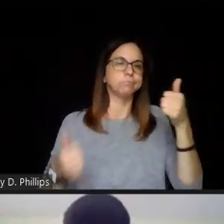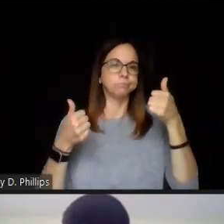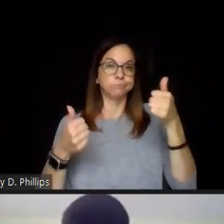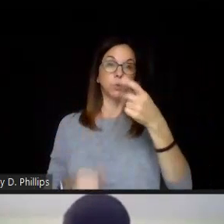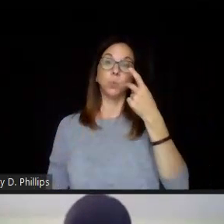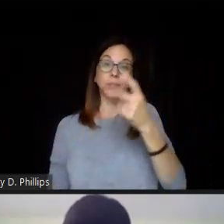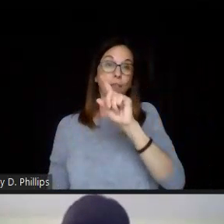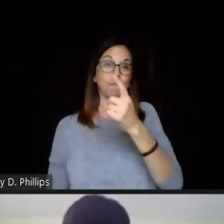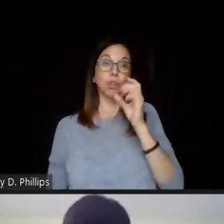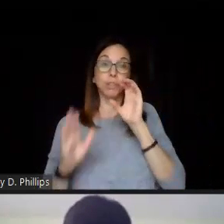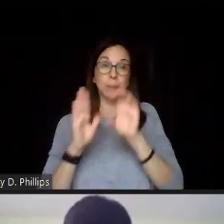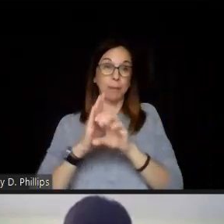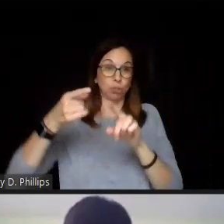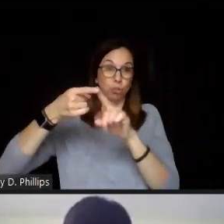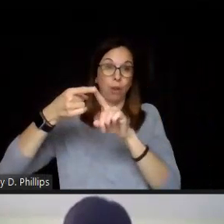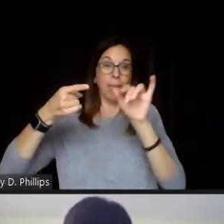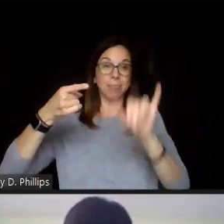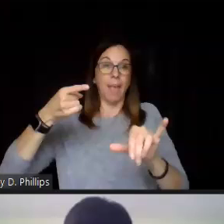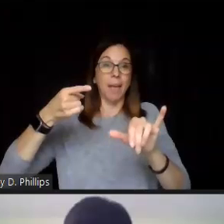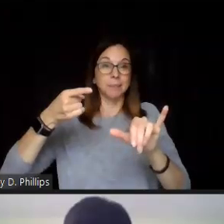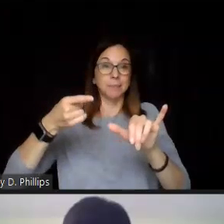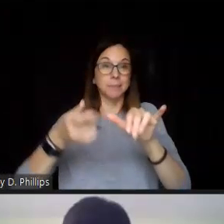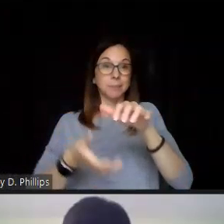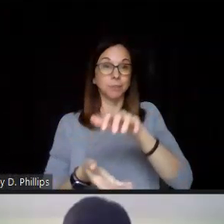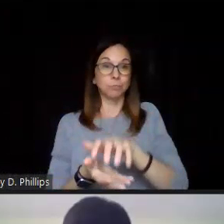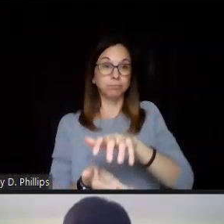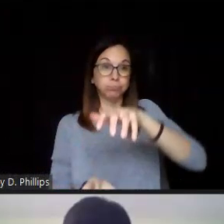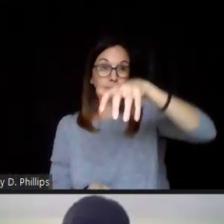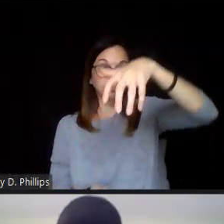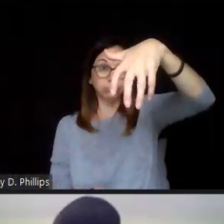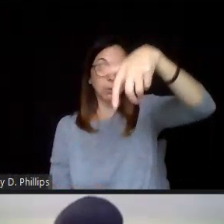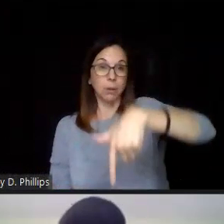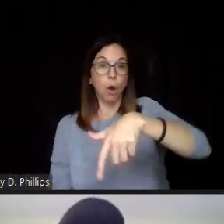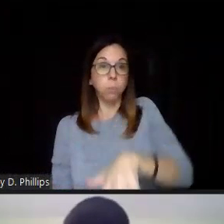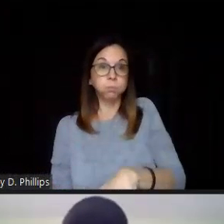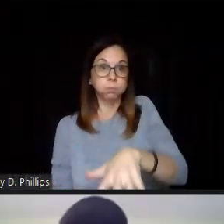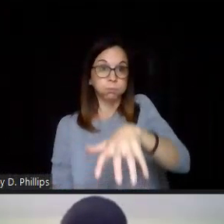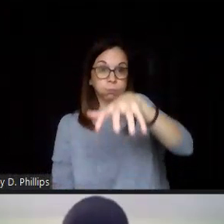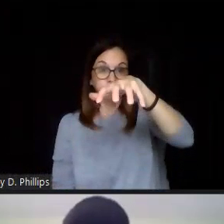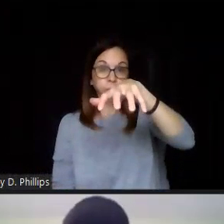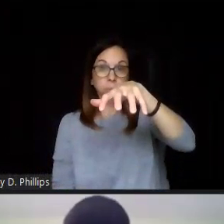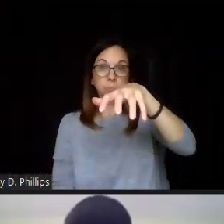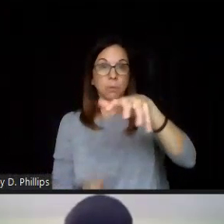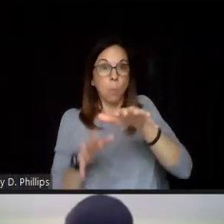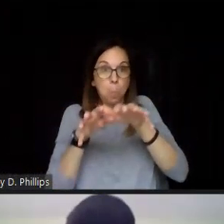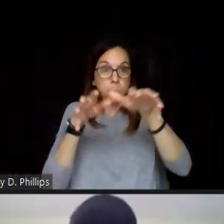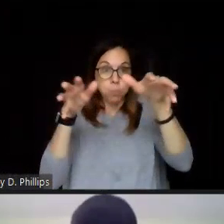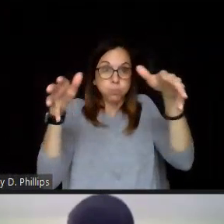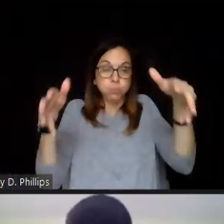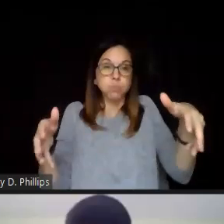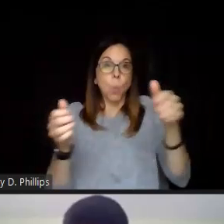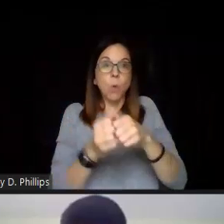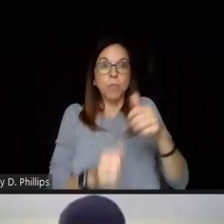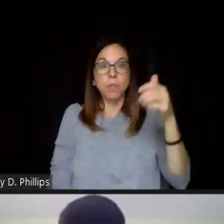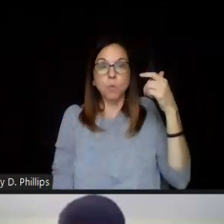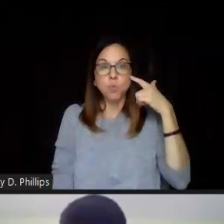look at the first picture, that's a treasure chest, right? And filled in the treasure chest, it's overflowing with